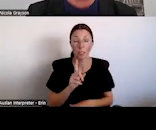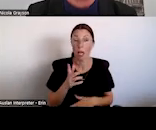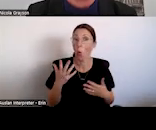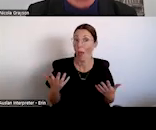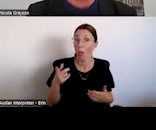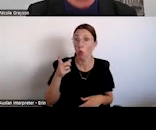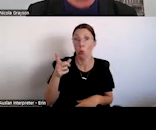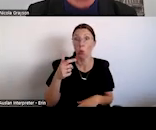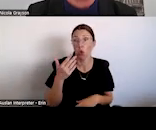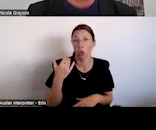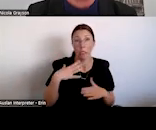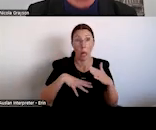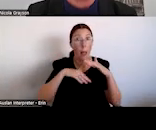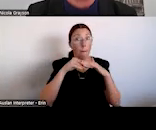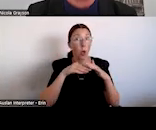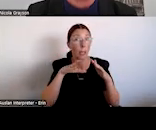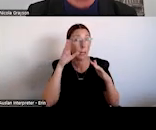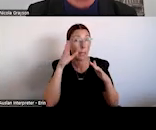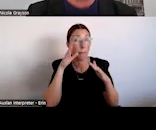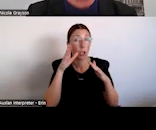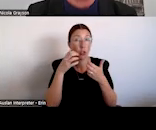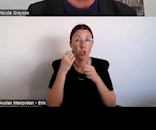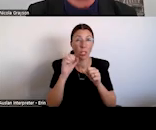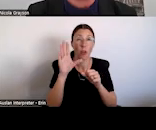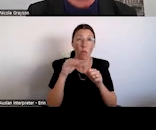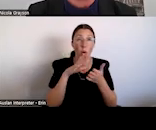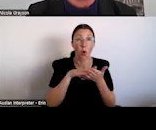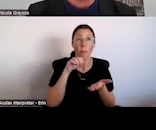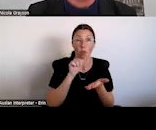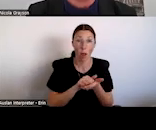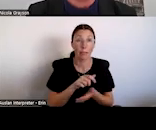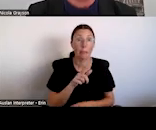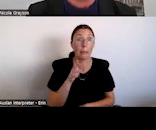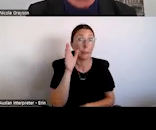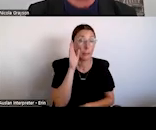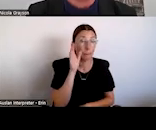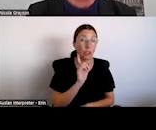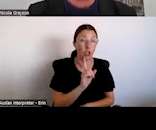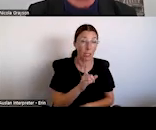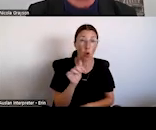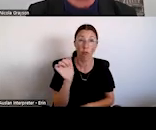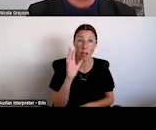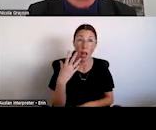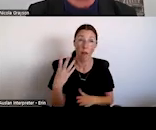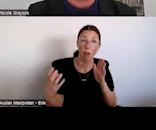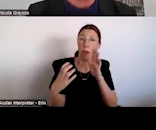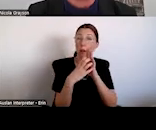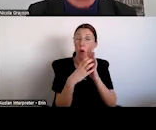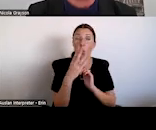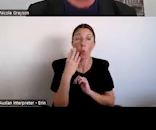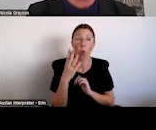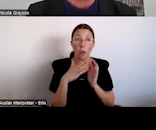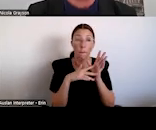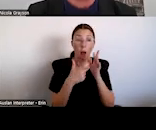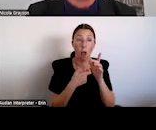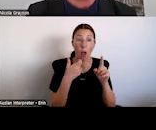some copyrighted protected image. The image says so, already had a watermark in it, or they can do some auto detection to say that image